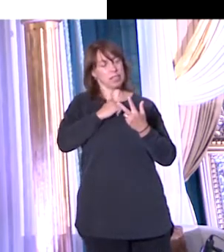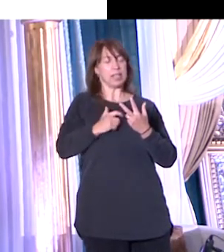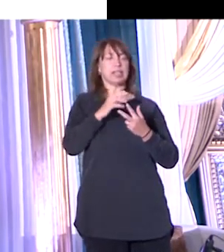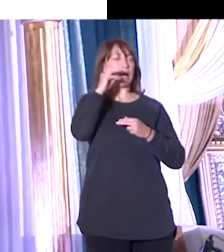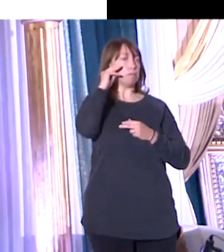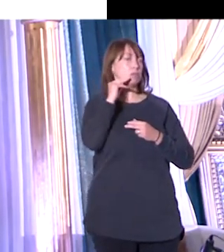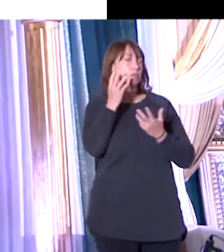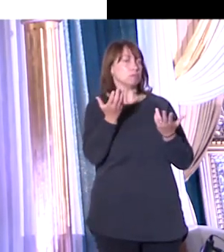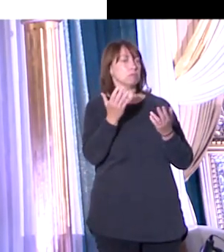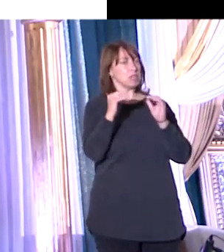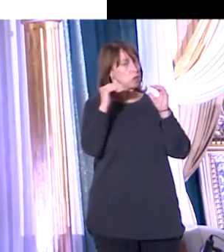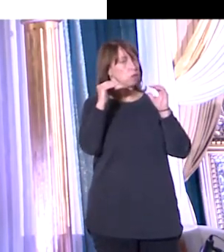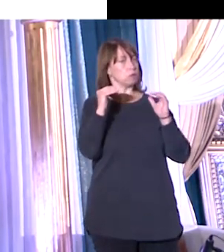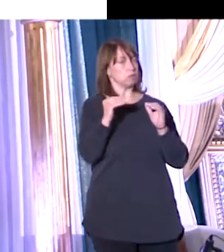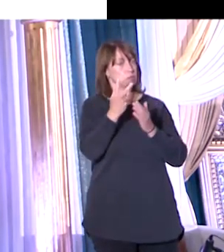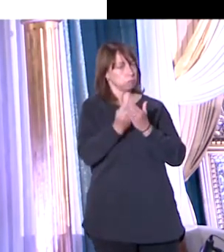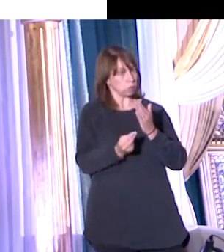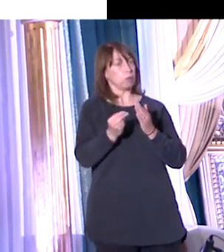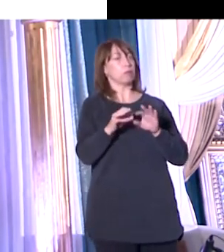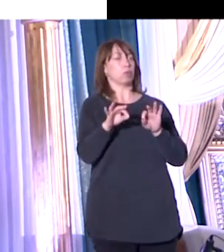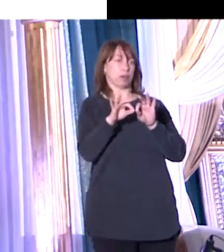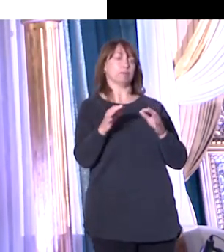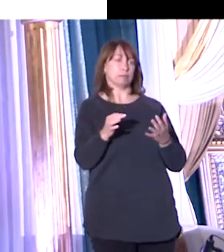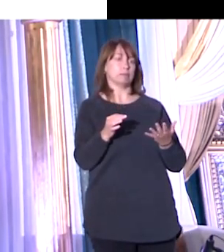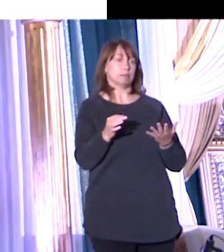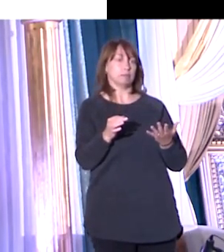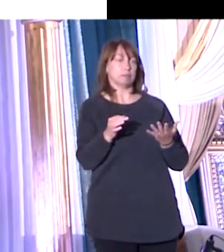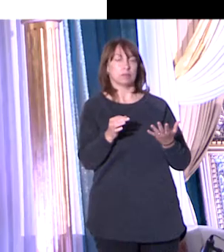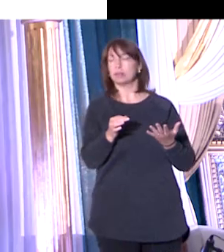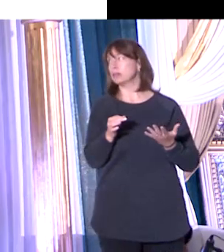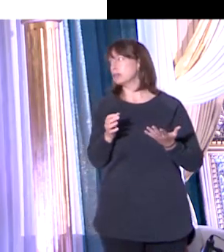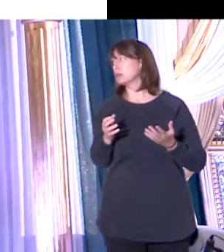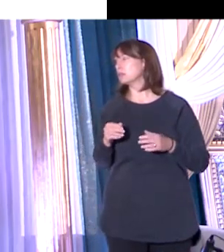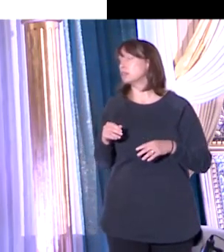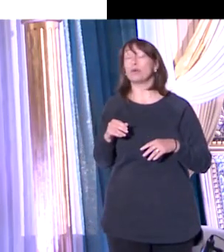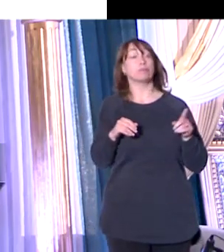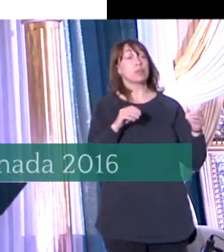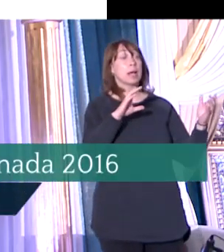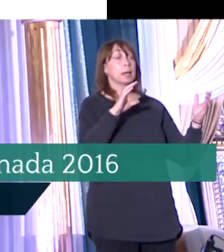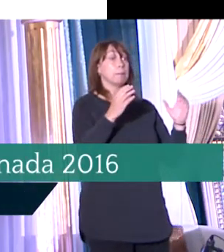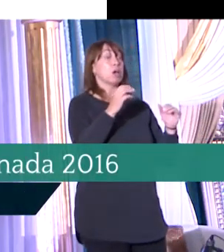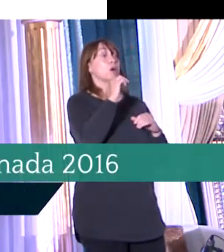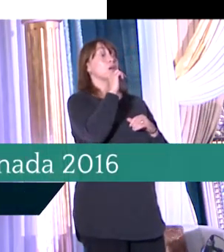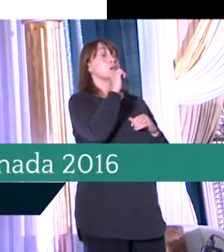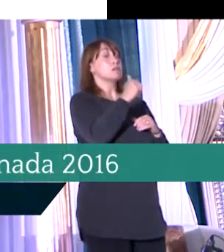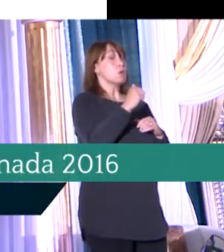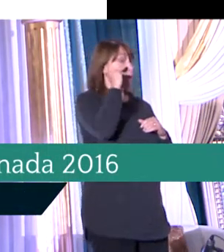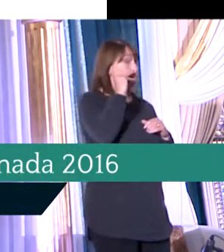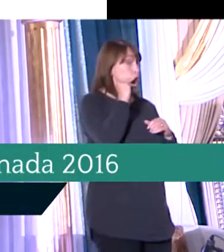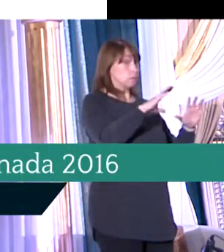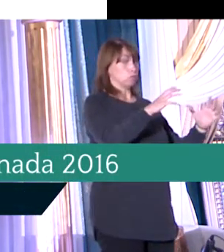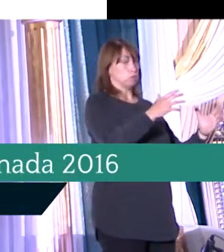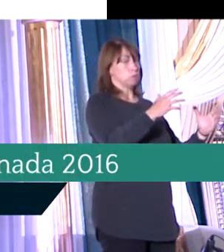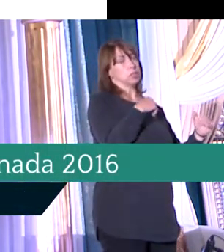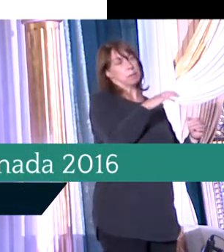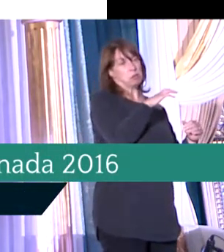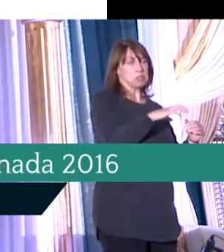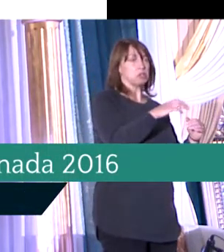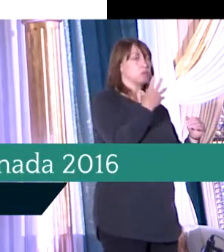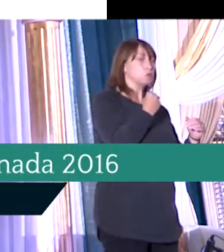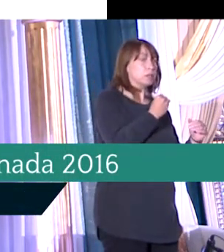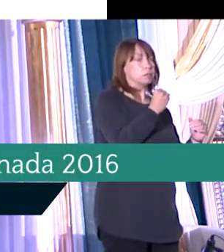So it's sort of split 50-50. If we compare this with non-Muslims who have a religious affiliation, we see